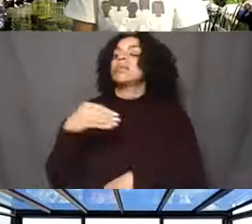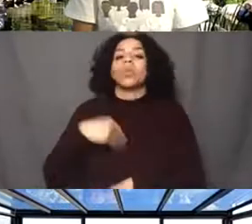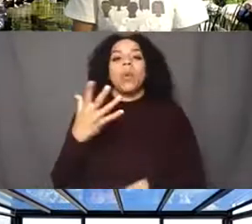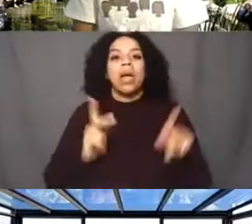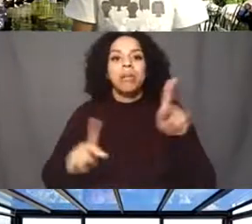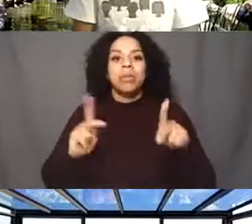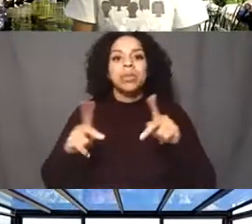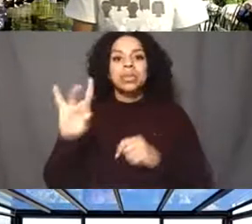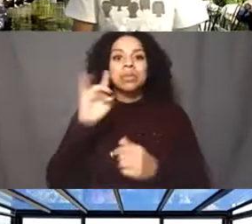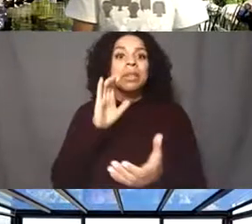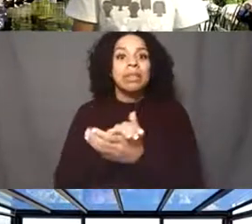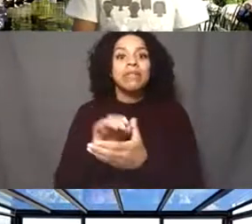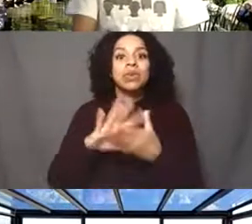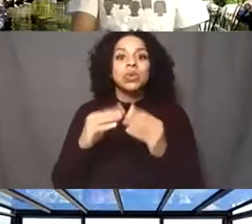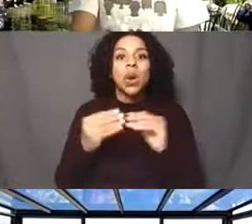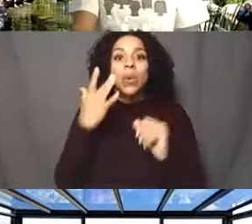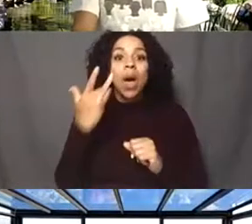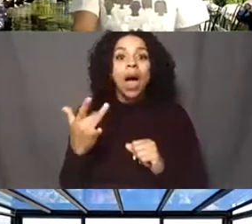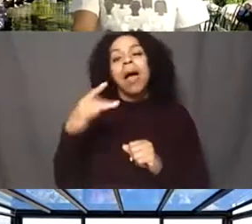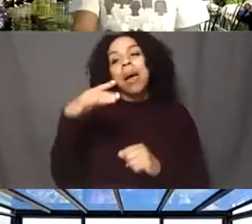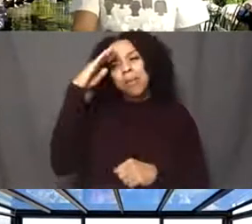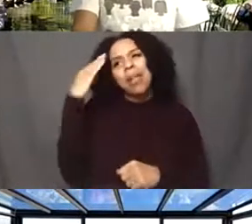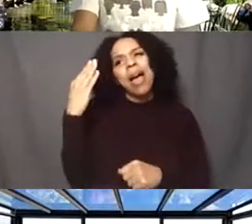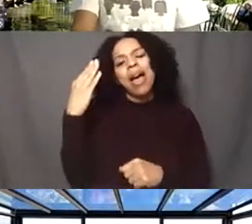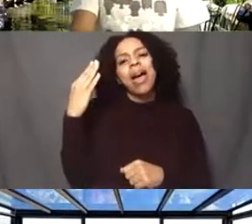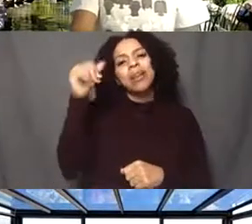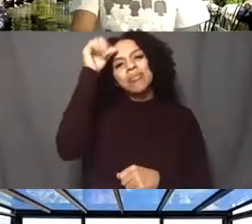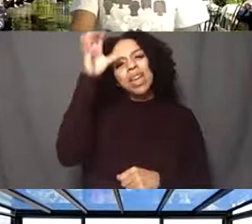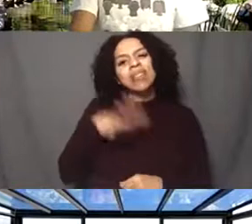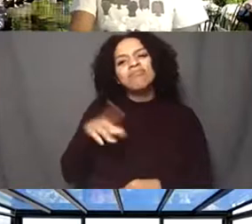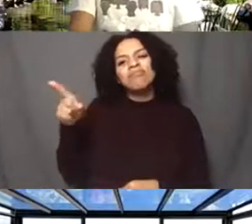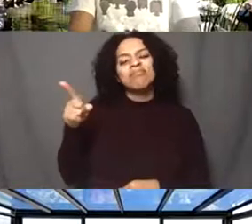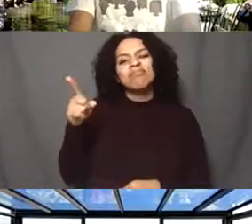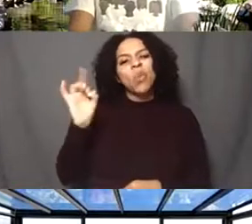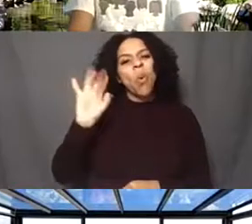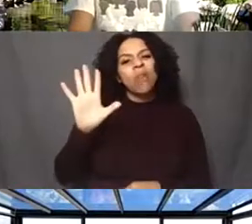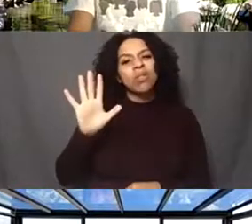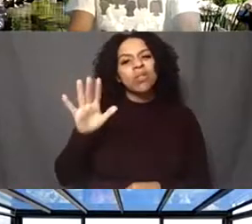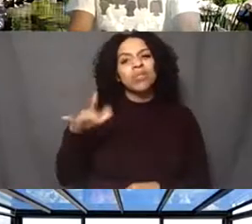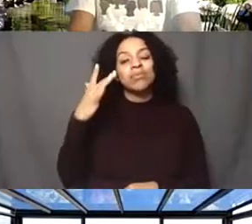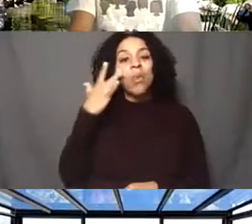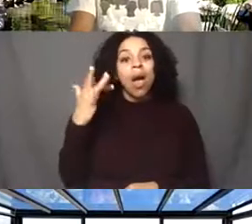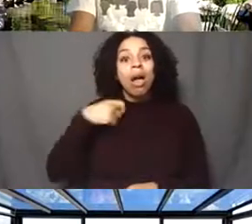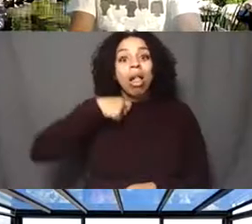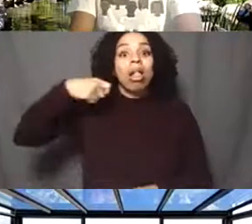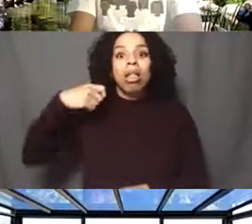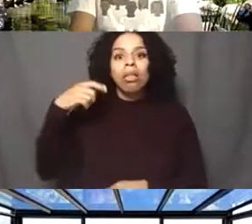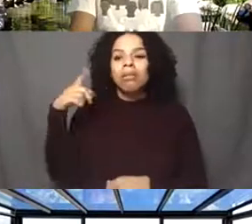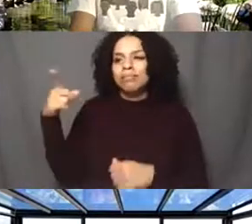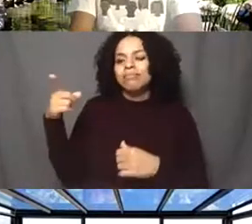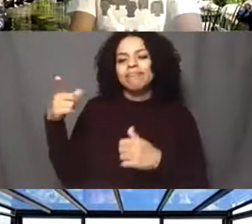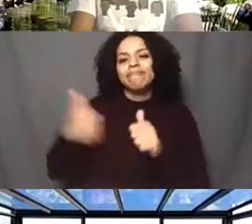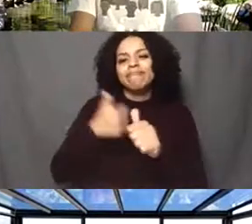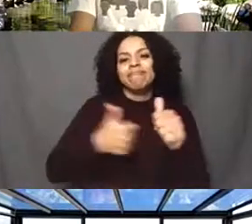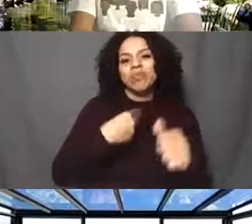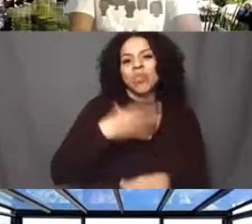Black men, because they were rapacious and brutalizing white women. And so they didn't really want to take this up as a civil rights issue.